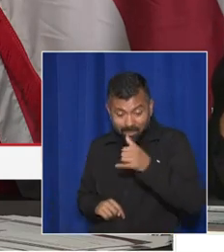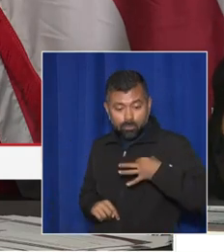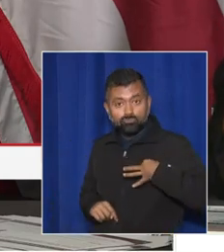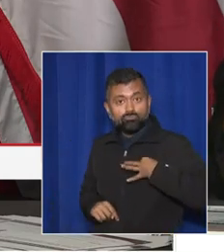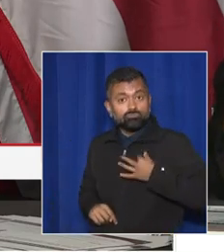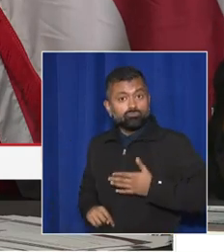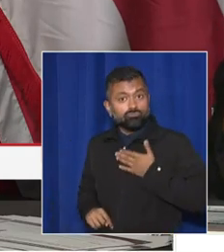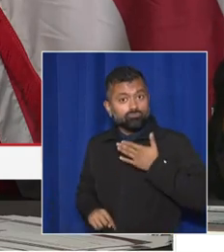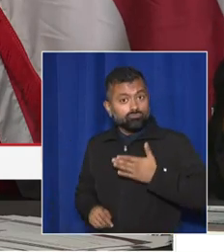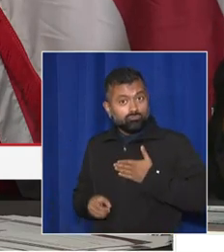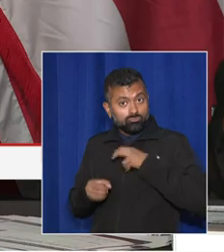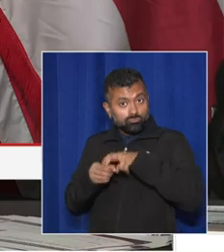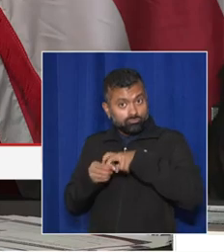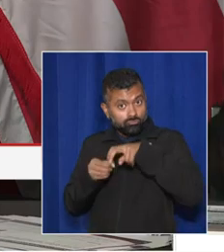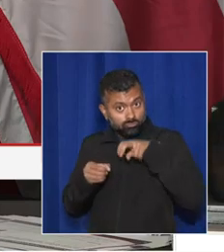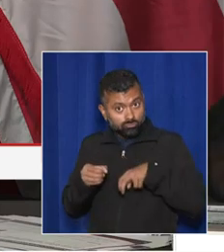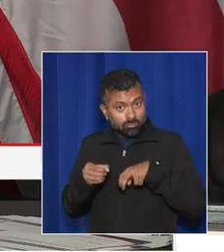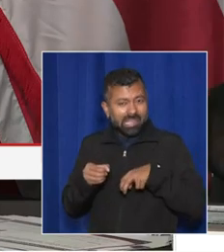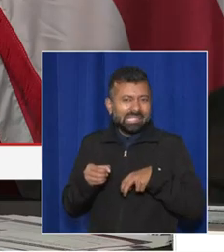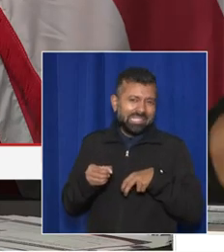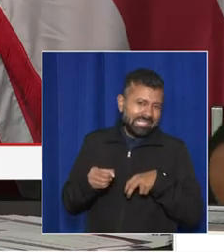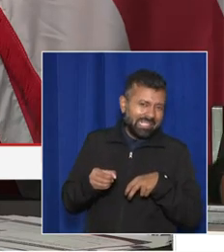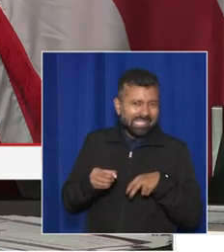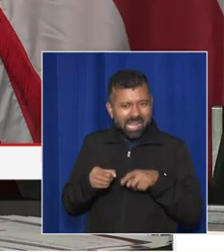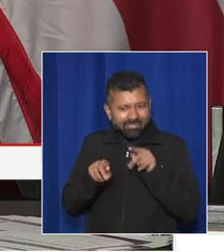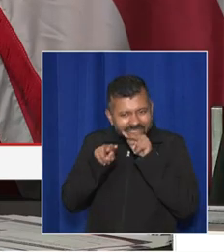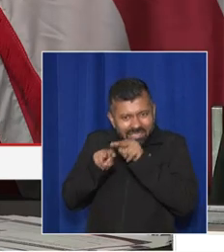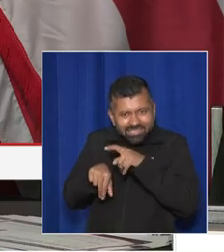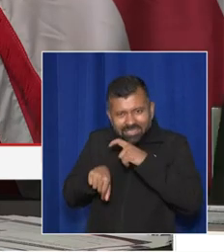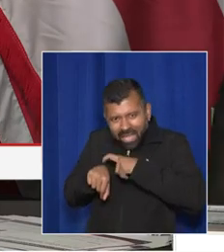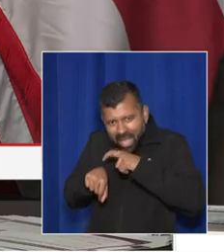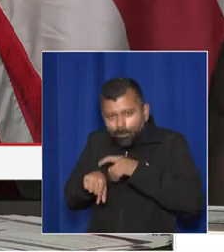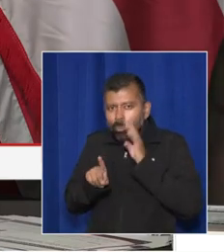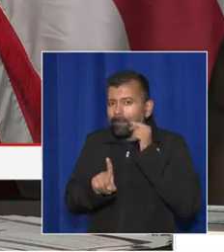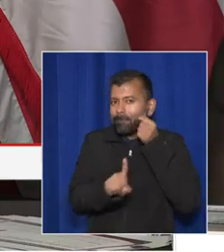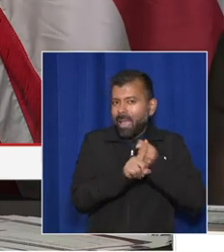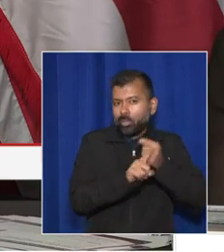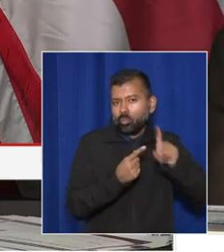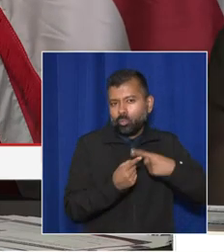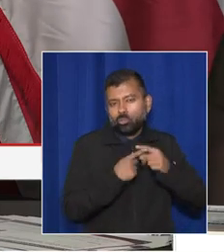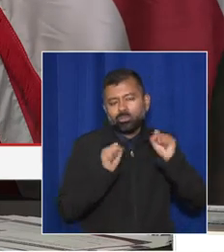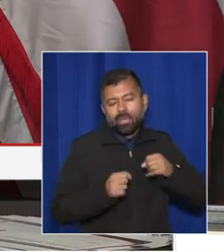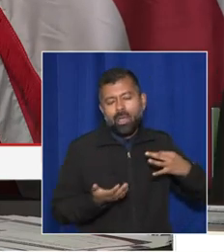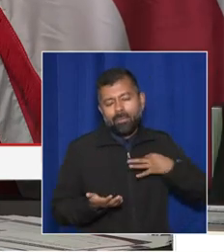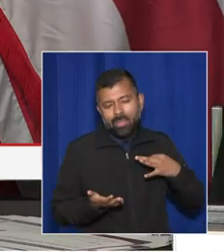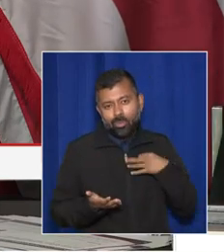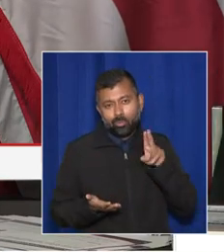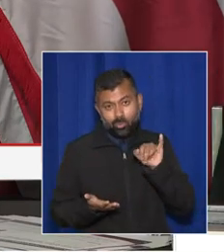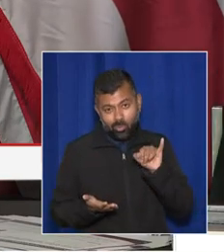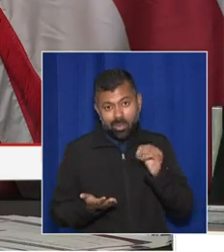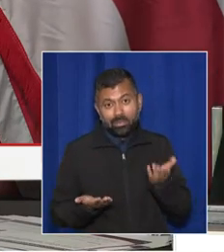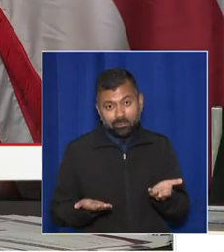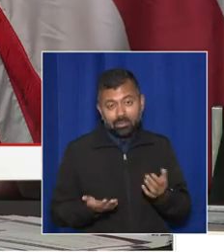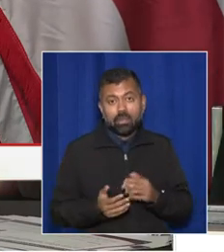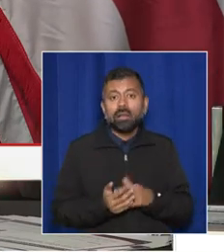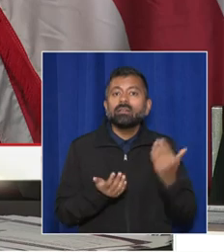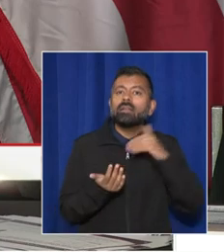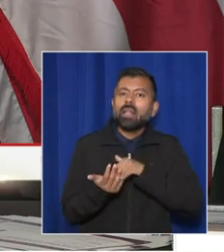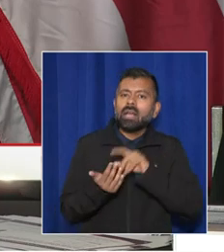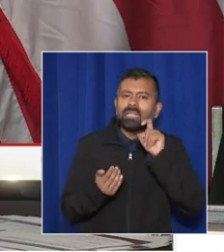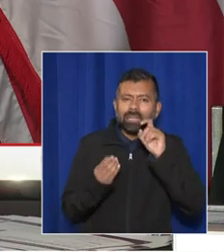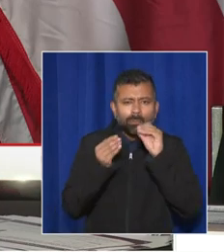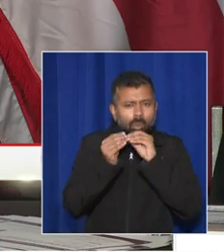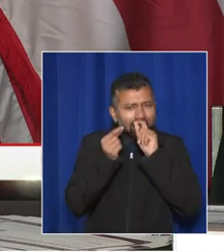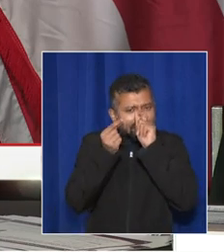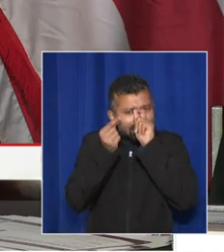must wait before you become eligible. Again, I need to see some more specifics, and I haven't actually physically seen a